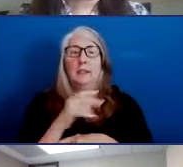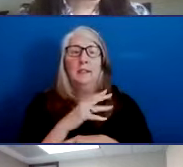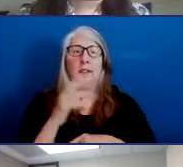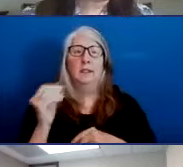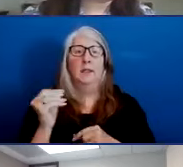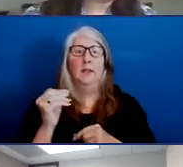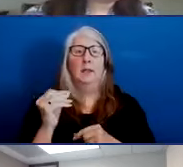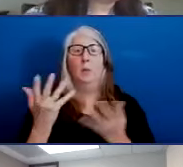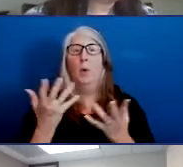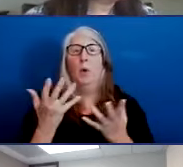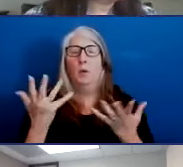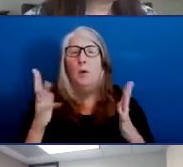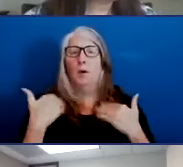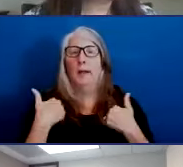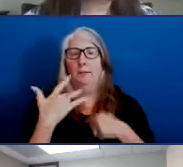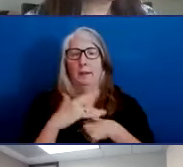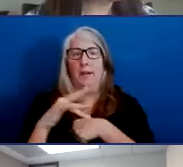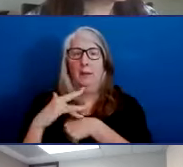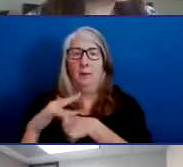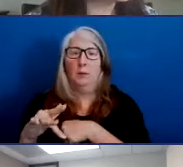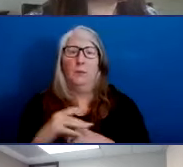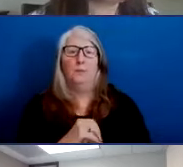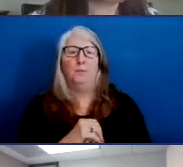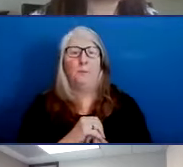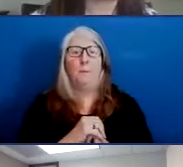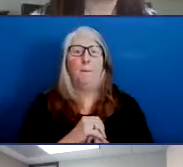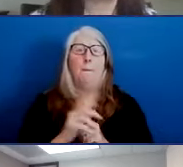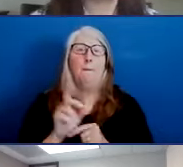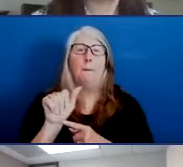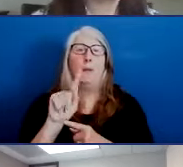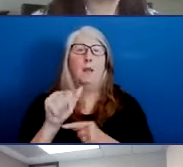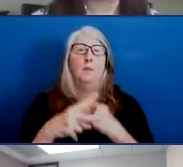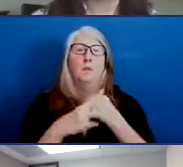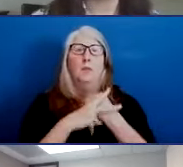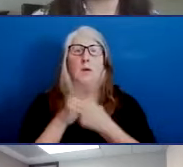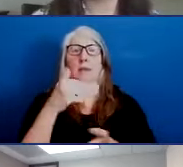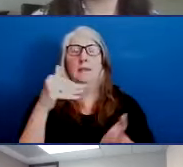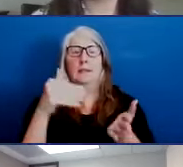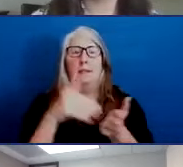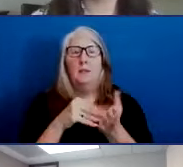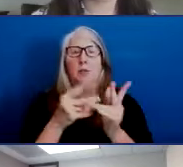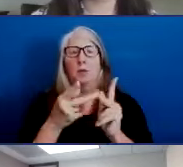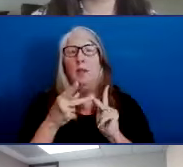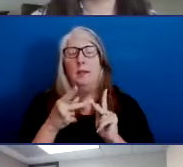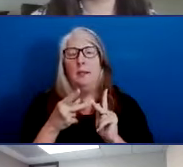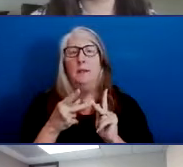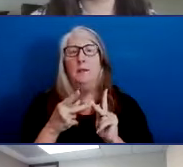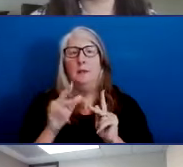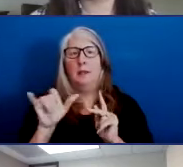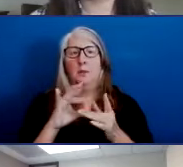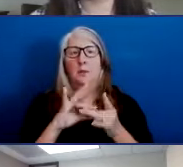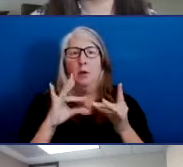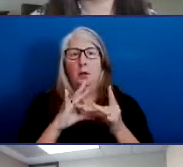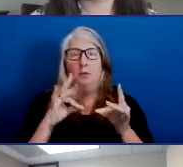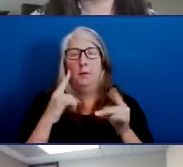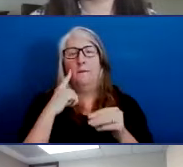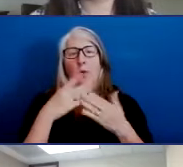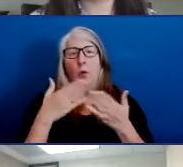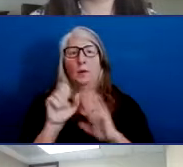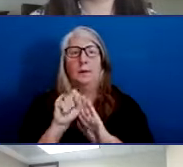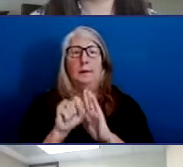already been collected. Data would be stored in like a central repository, like we talked about for the state. And